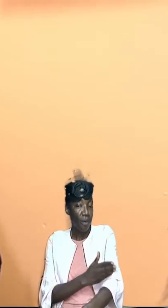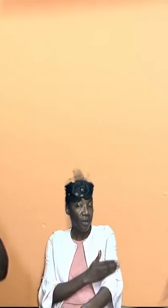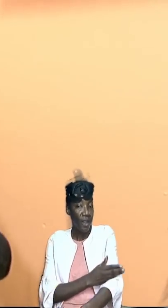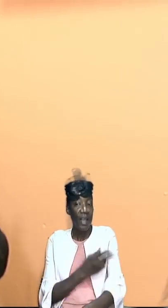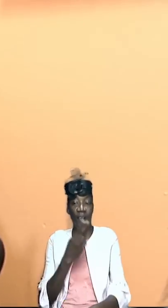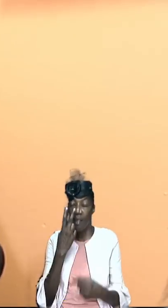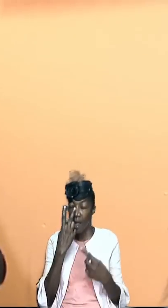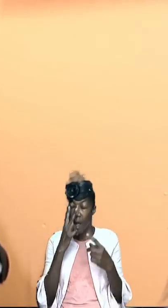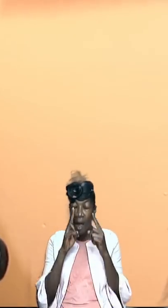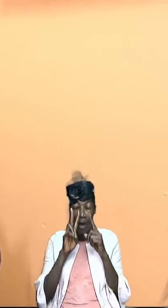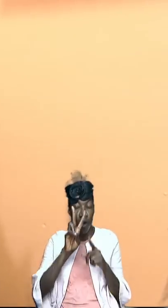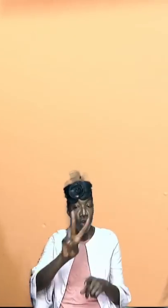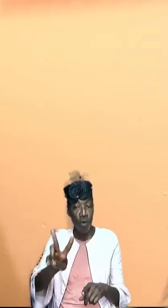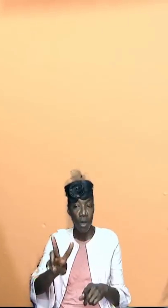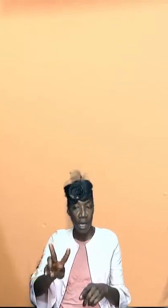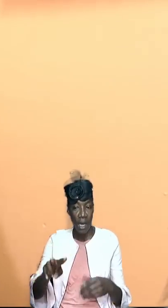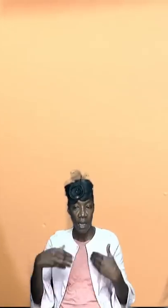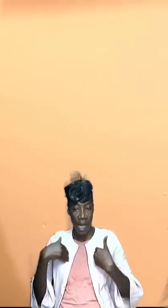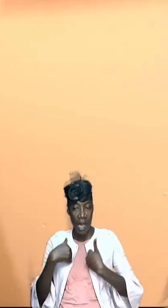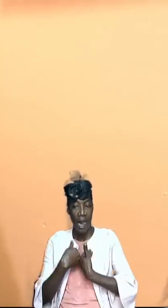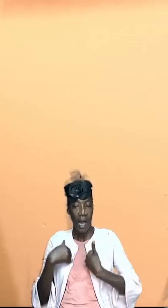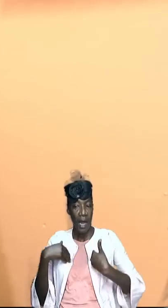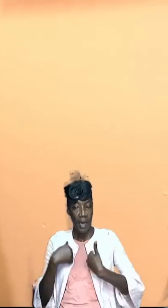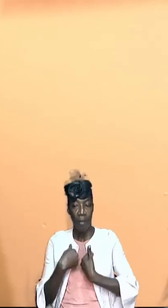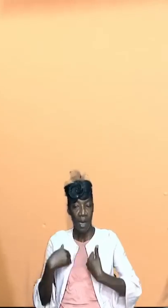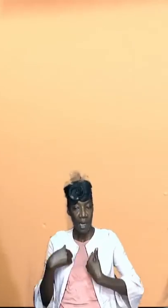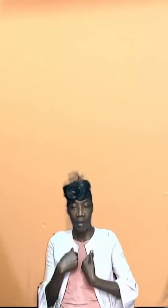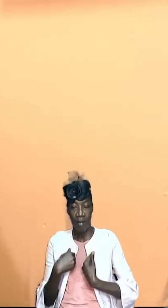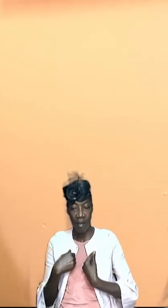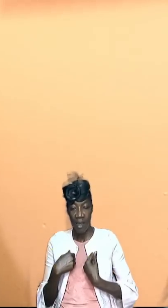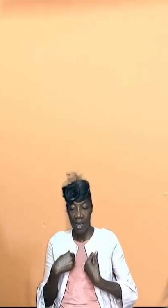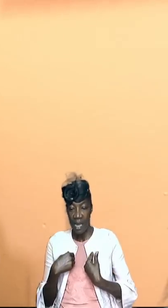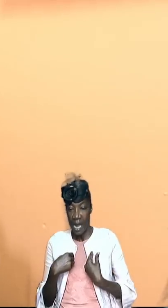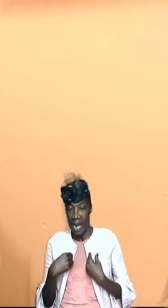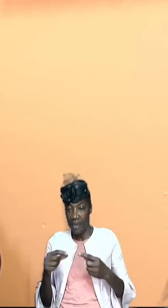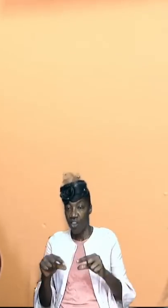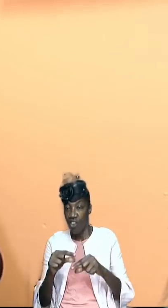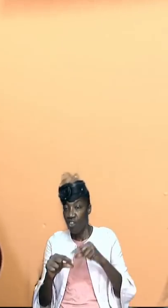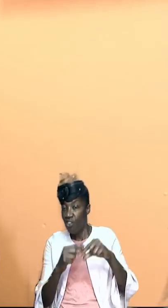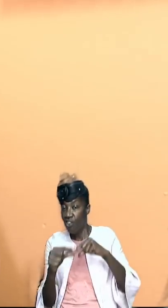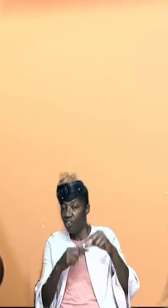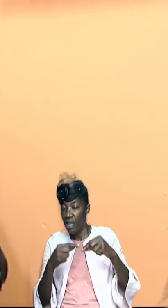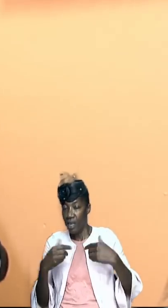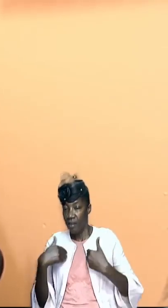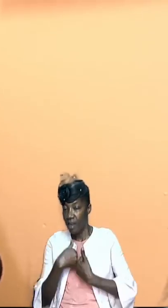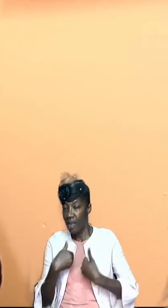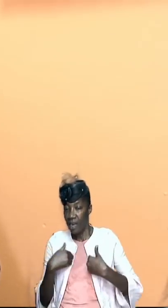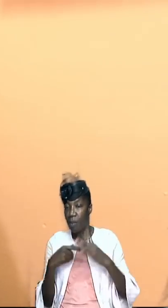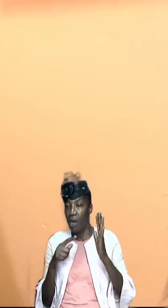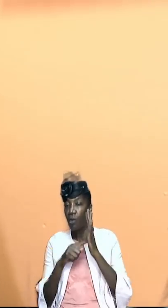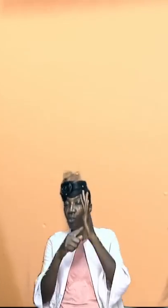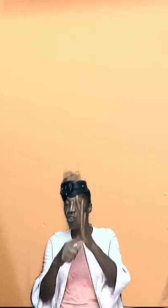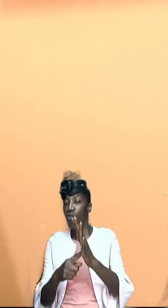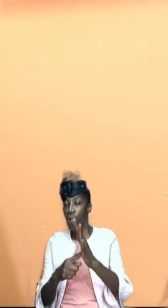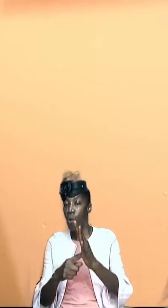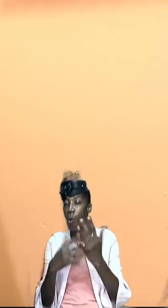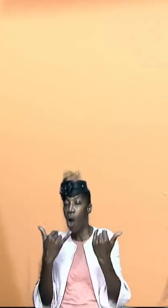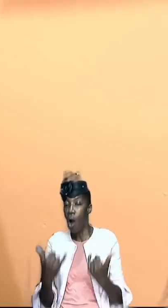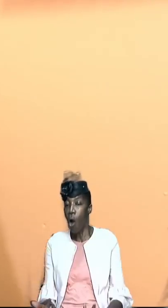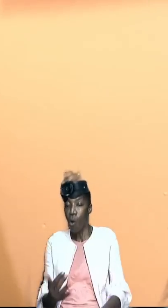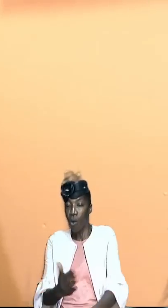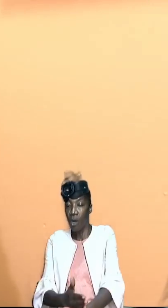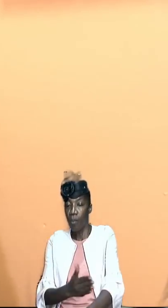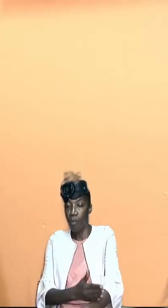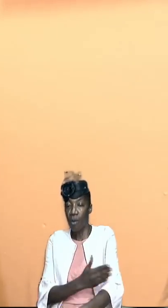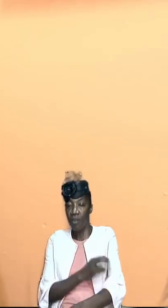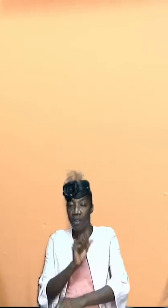as an example animals and genetics in animals to show pretty much how the process works, and then